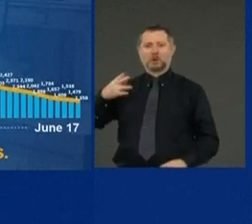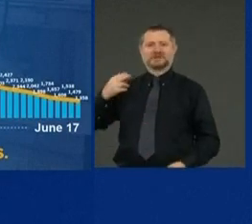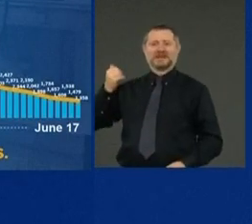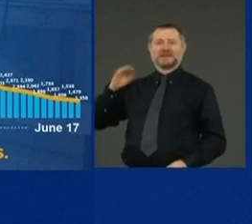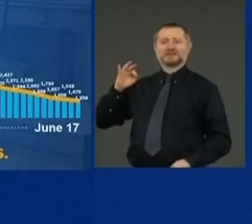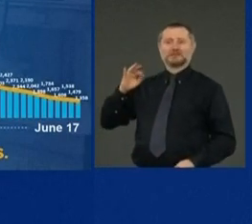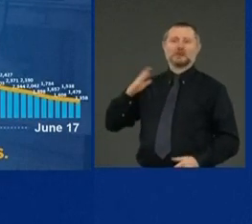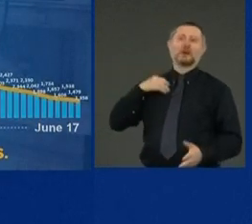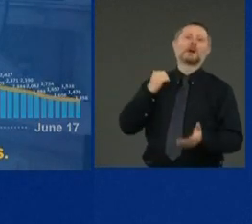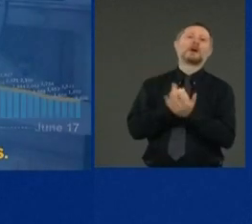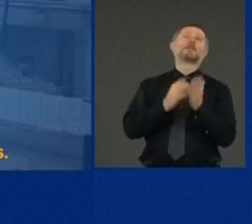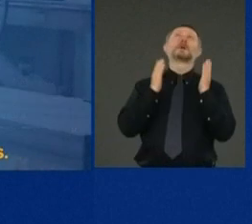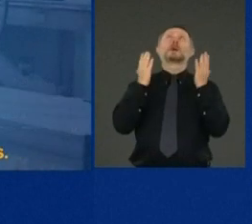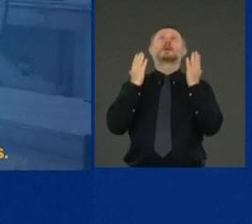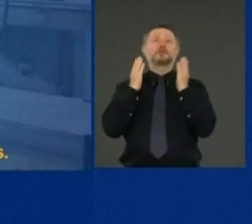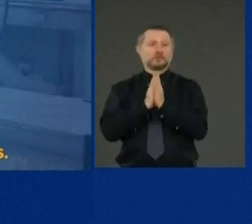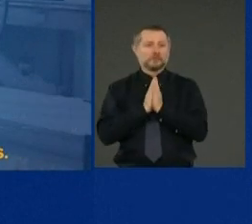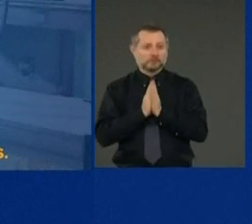Amen.